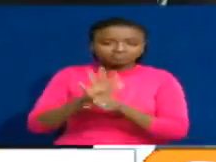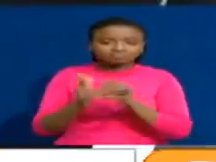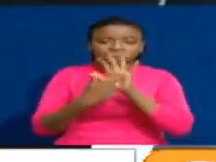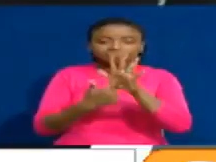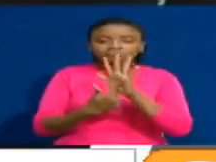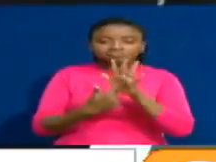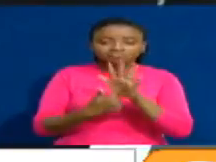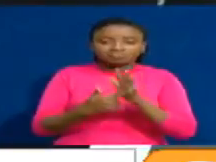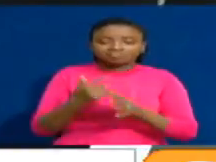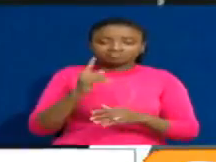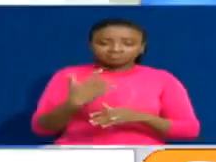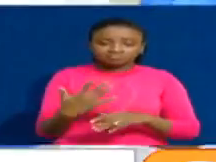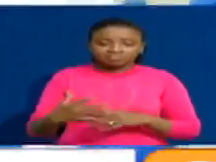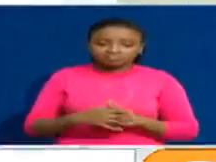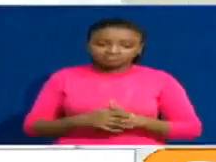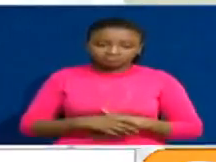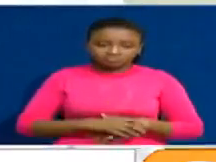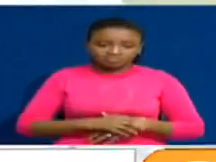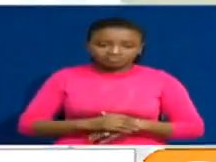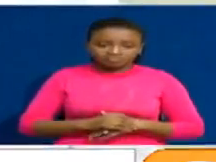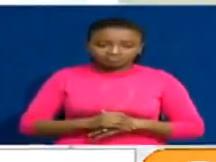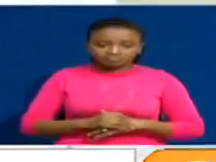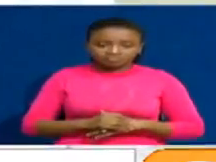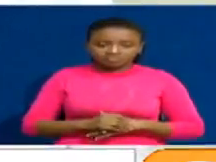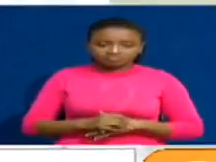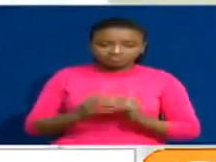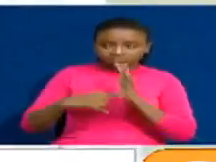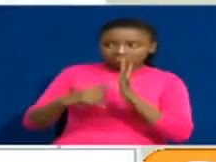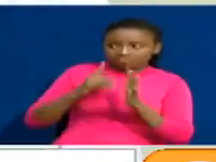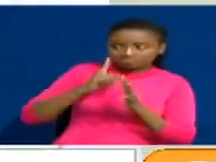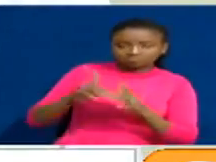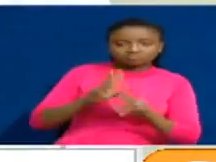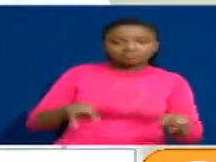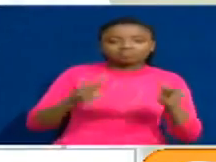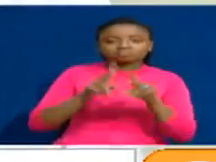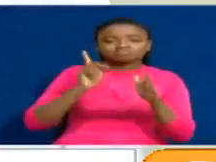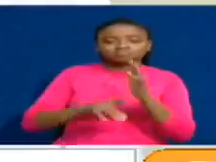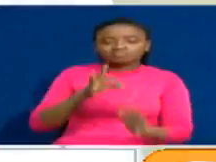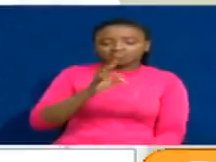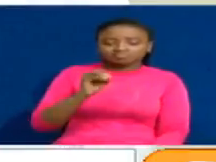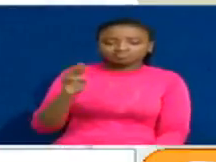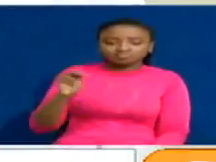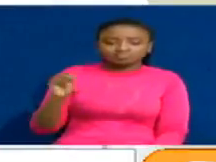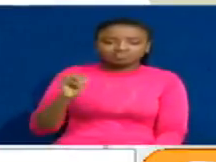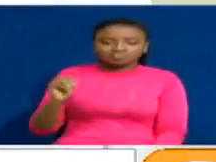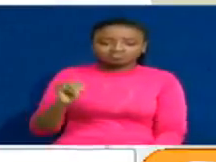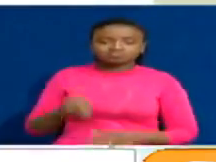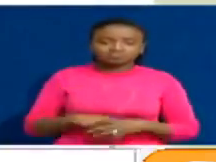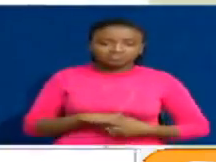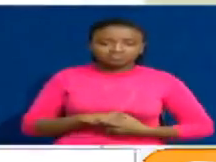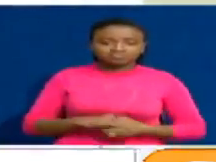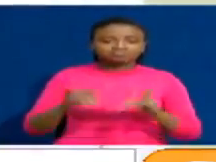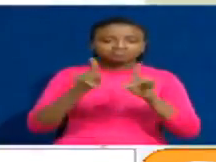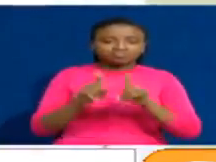like a MiSeq, just the instrument itself, cost about $30 million. Kenya shillings, similar to